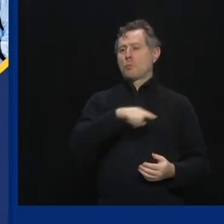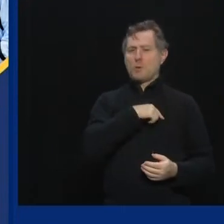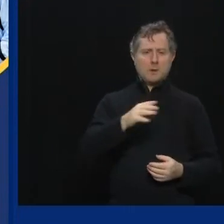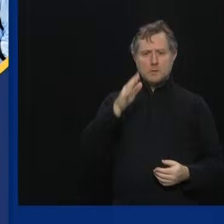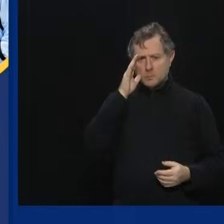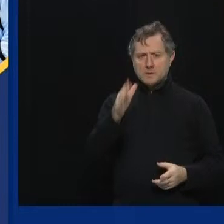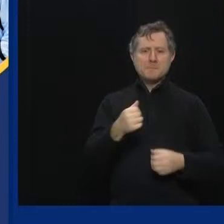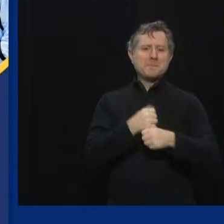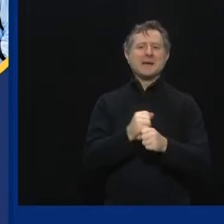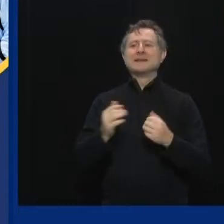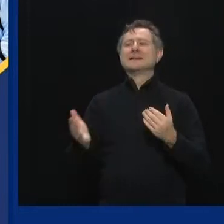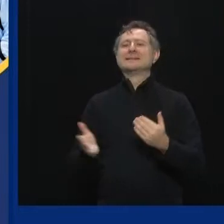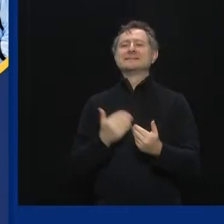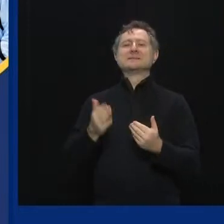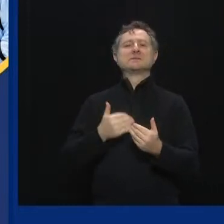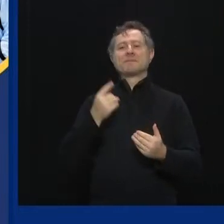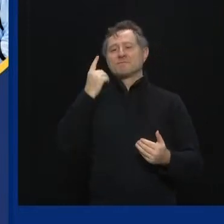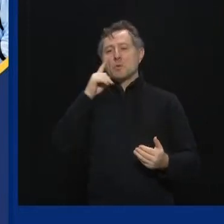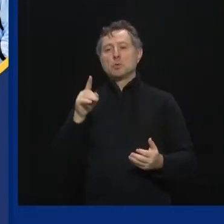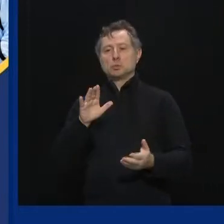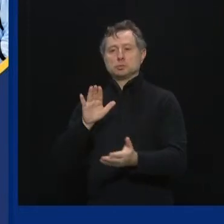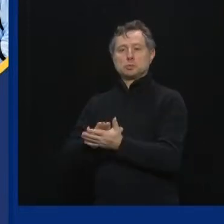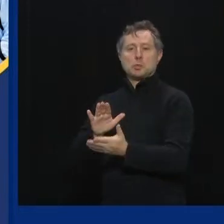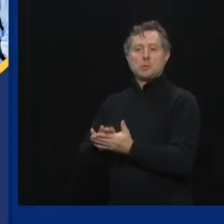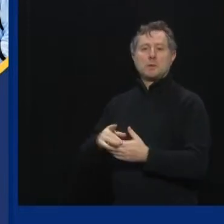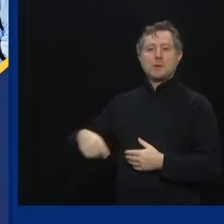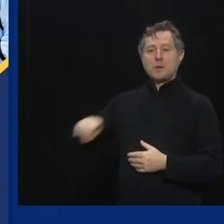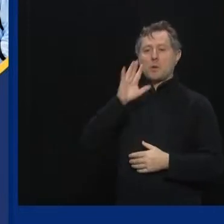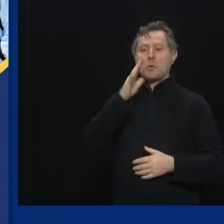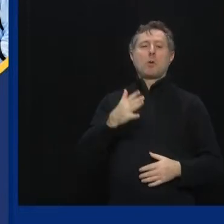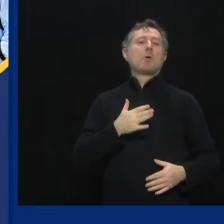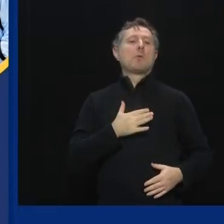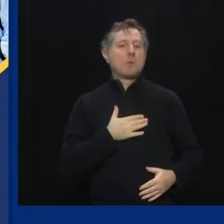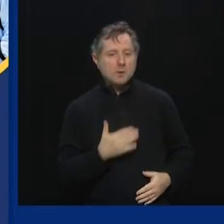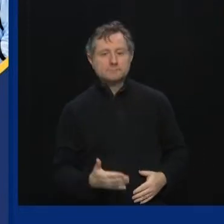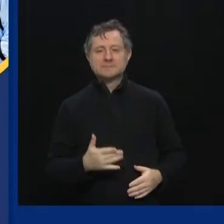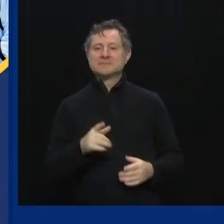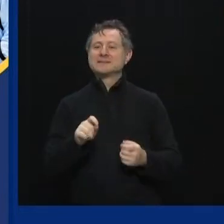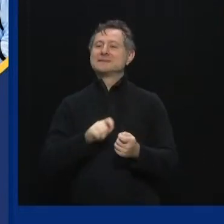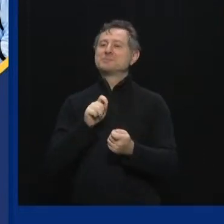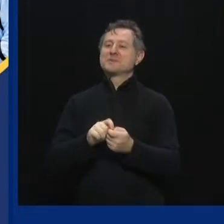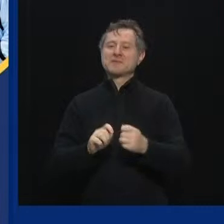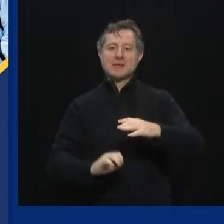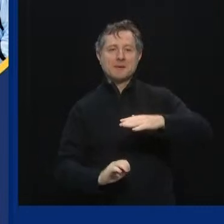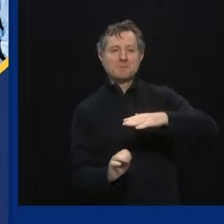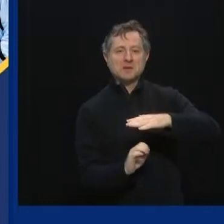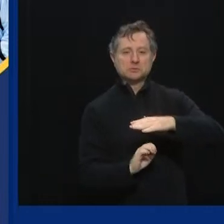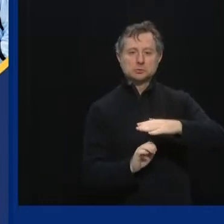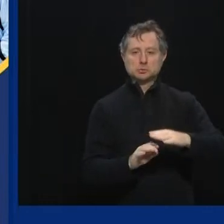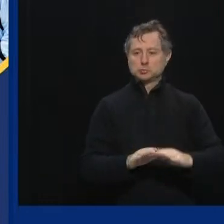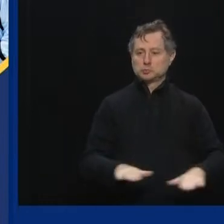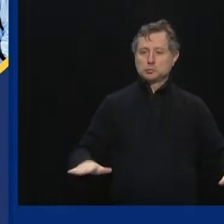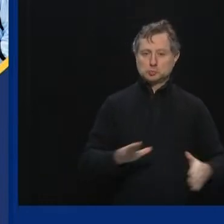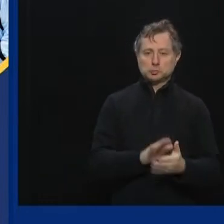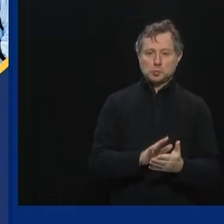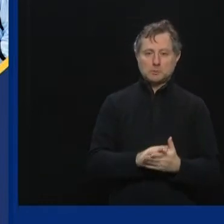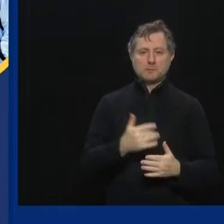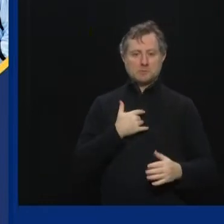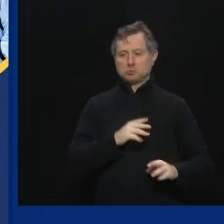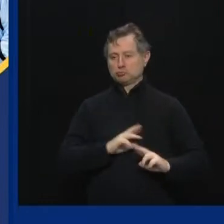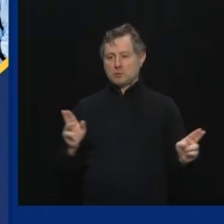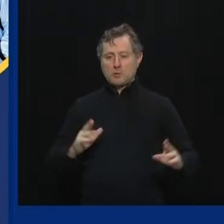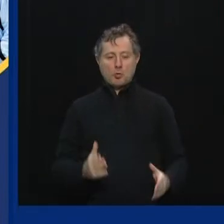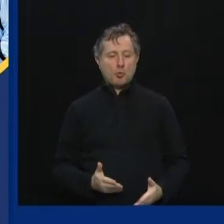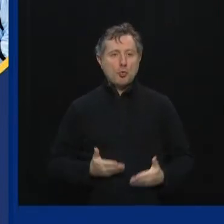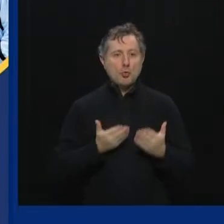we can for the schools, so they will step up, particularly, this will be in elementary schools now, that they'll be ready to offer the shots, the